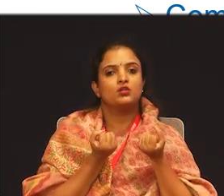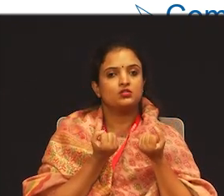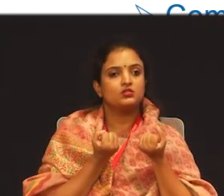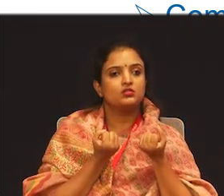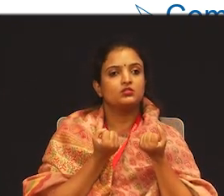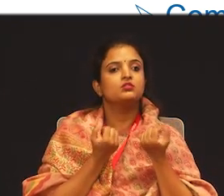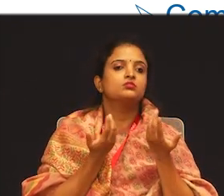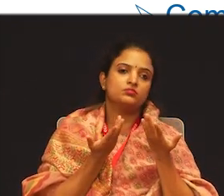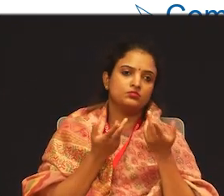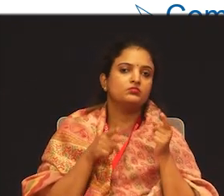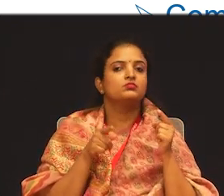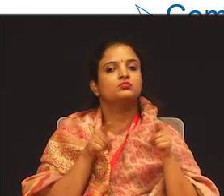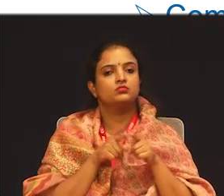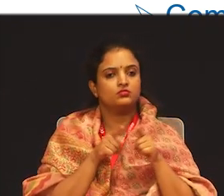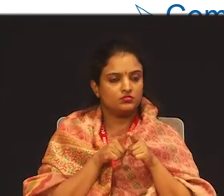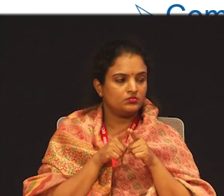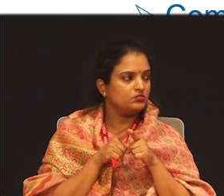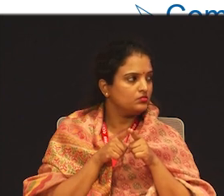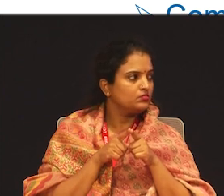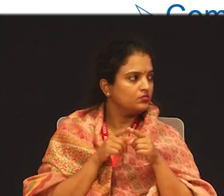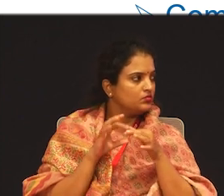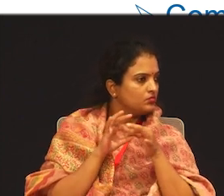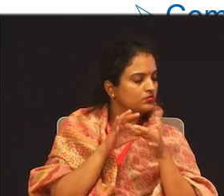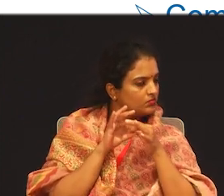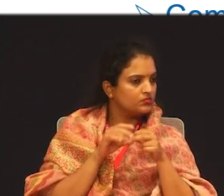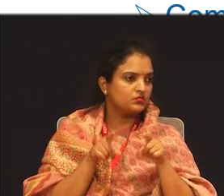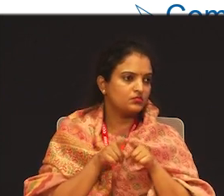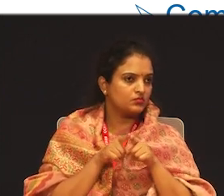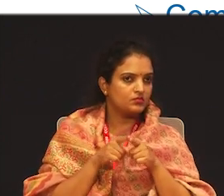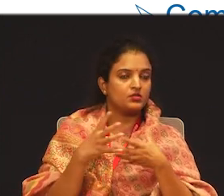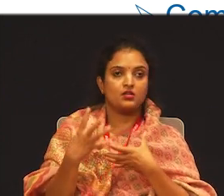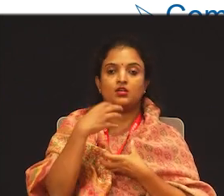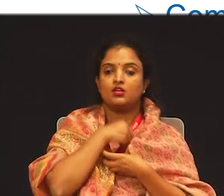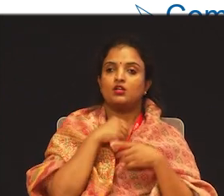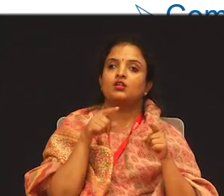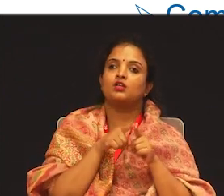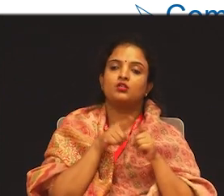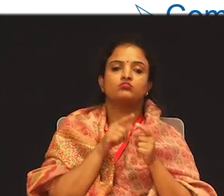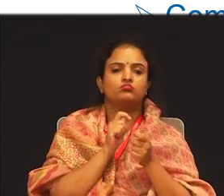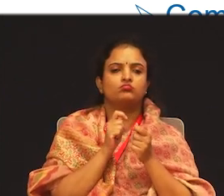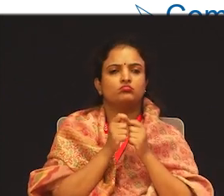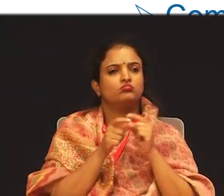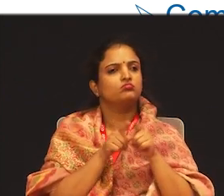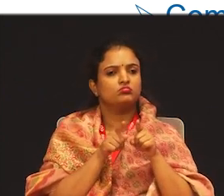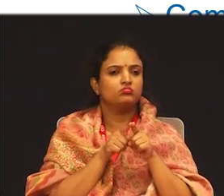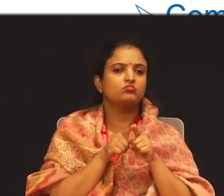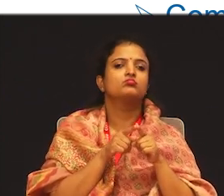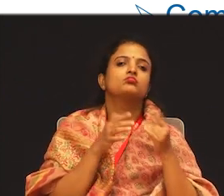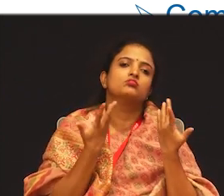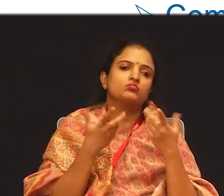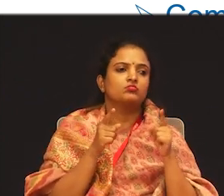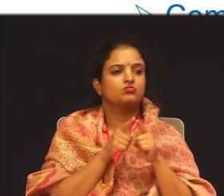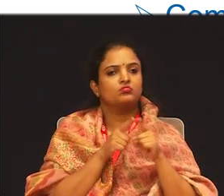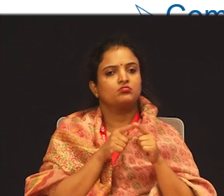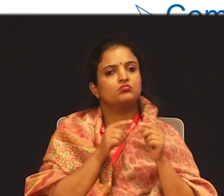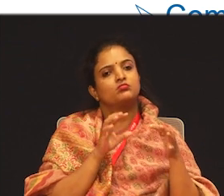So this is about mainstreaming, inclusion, integration. Adaptation, accommodation, modification also are